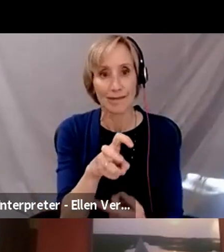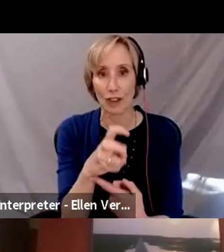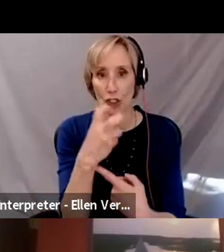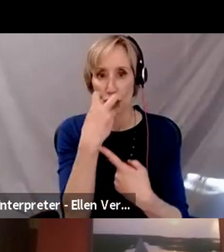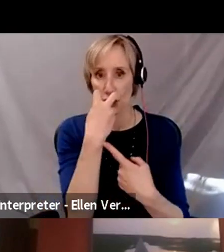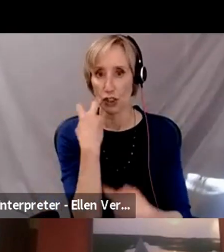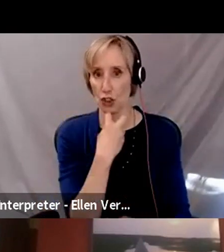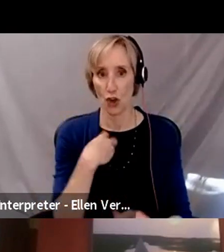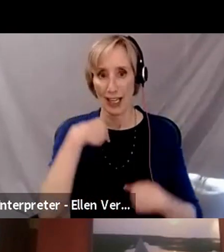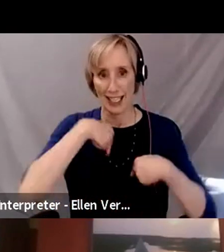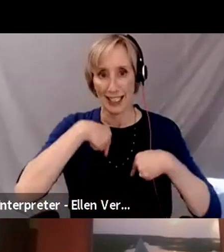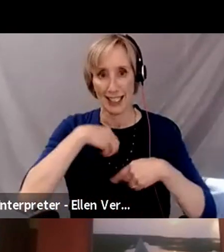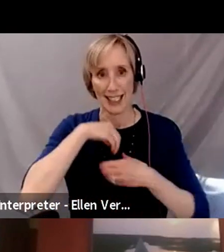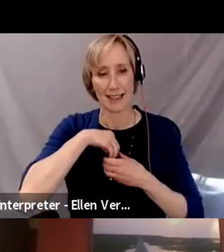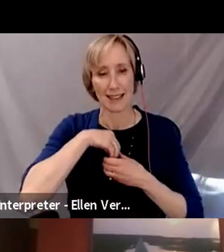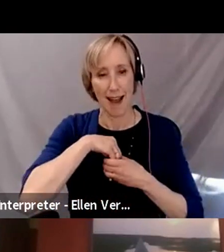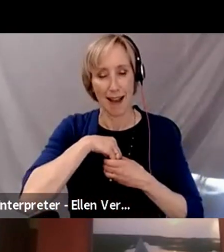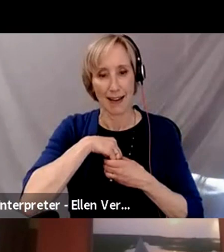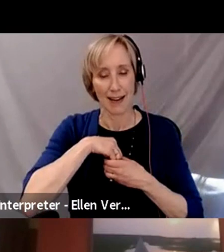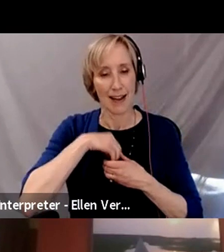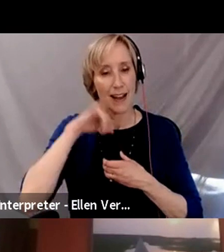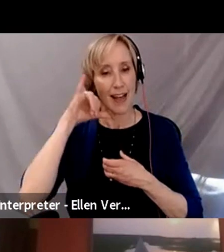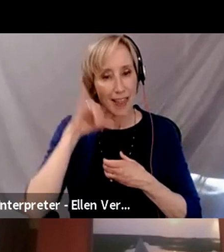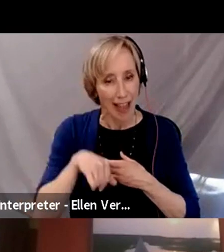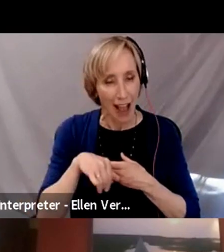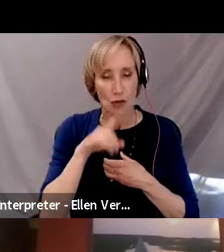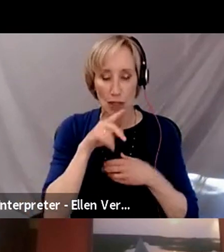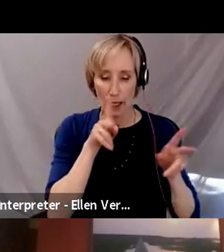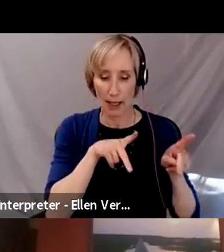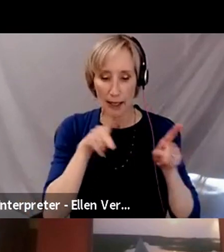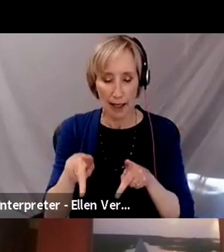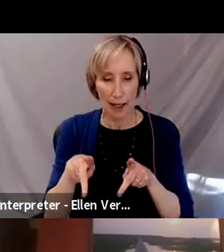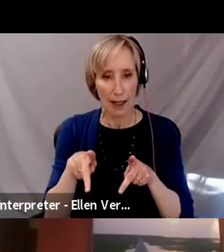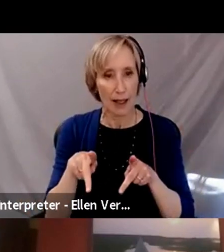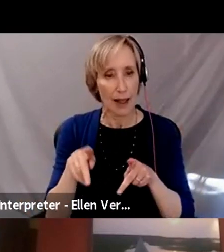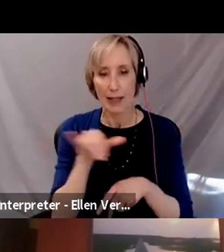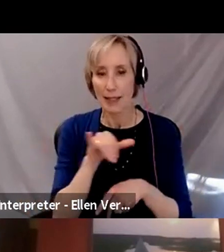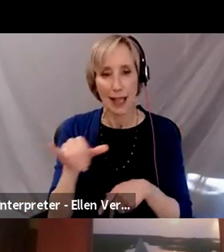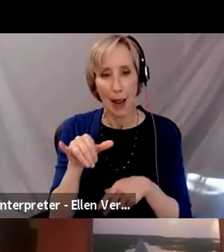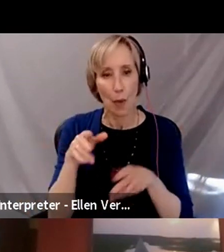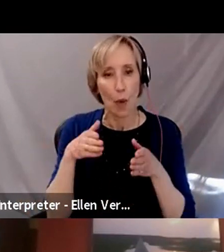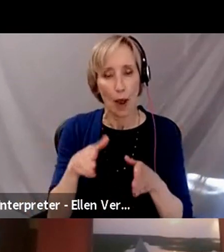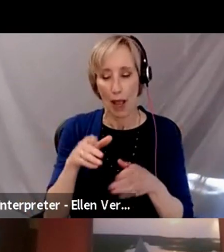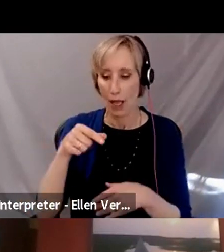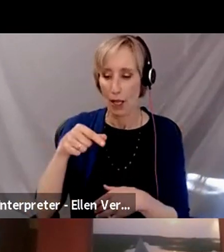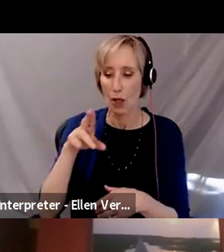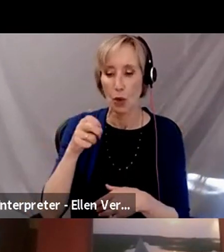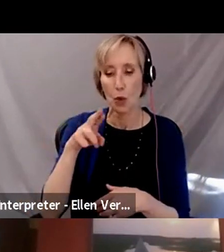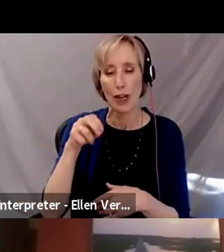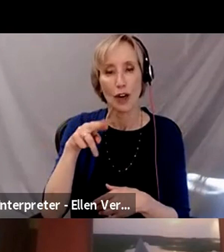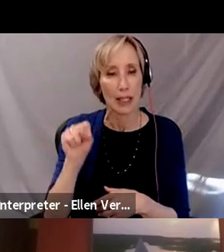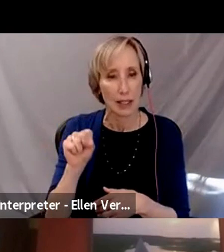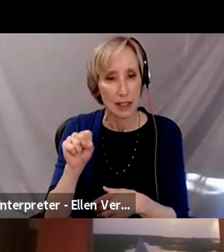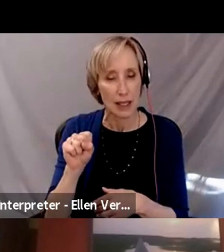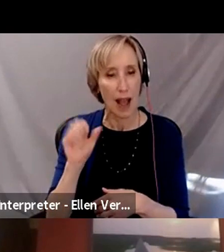think that that expansiveness like really parallels queerness in the way where our behavior, our